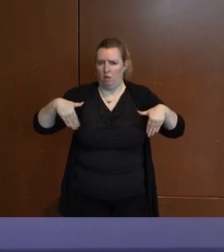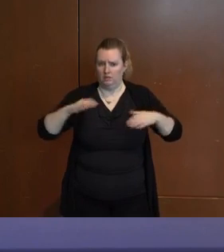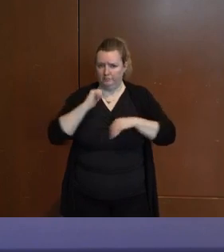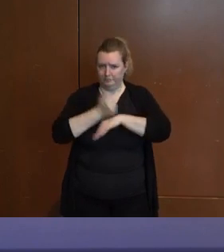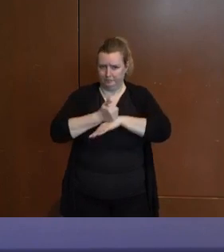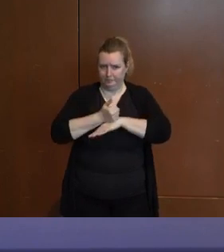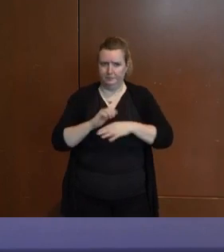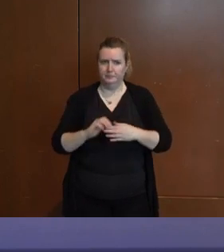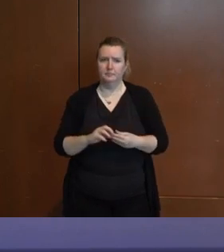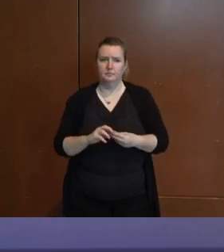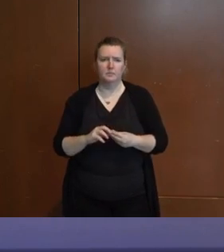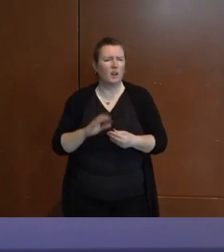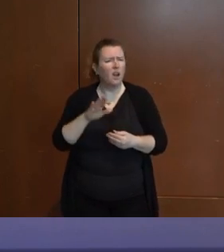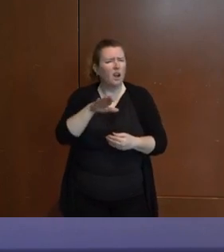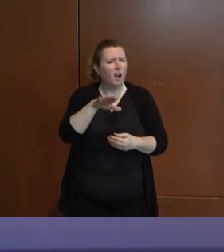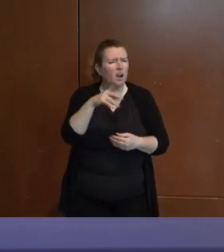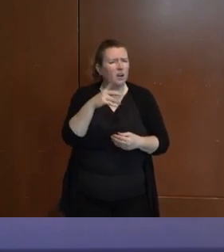quarantining something or?